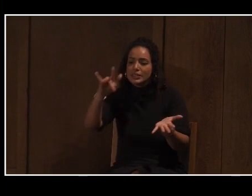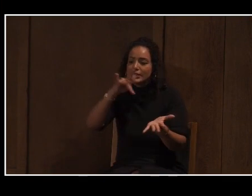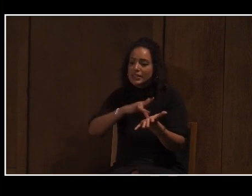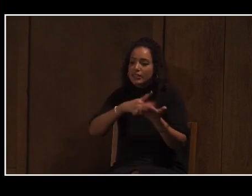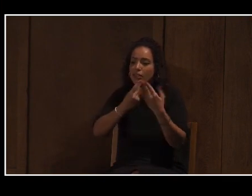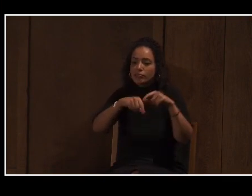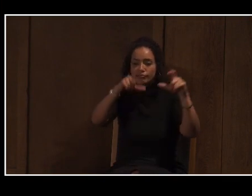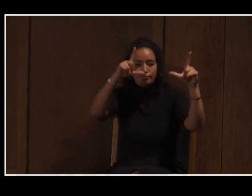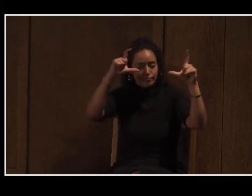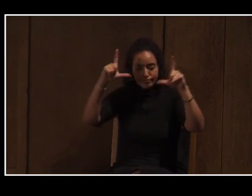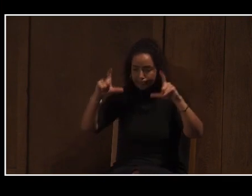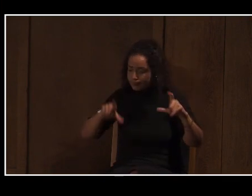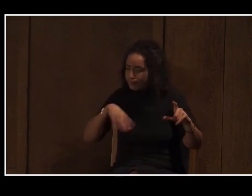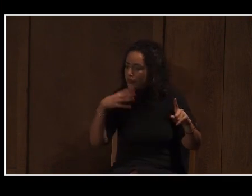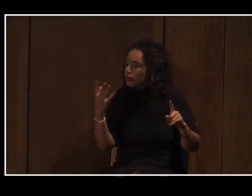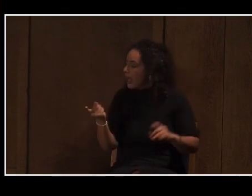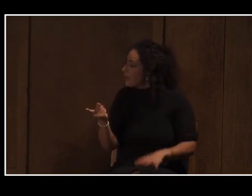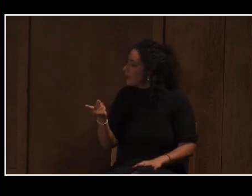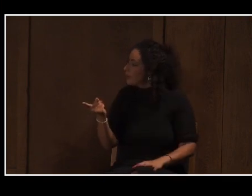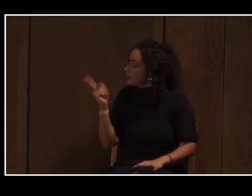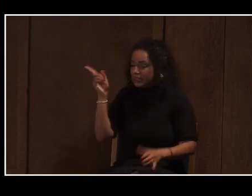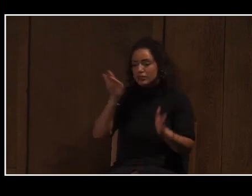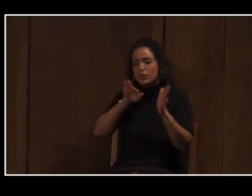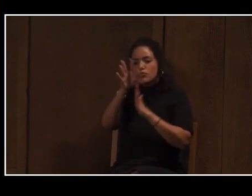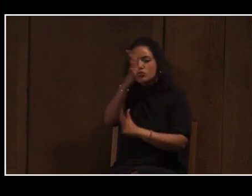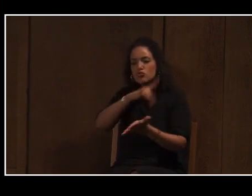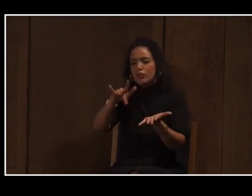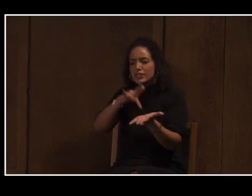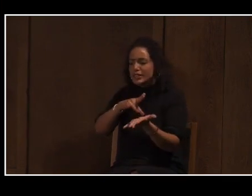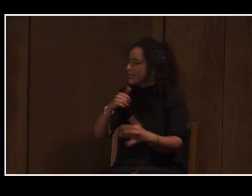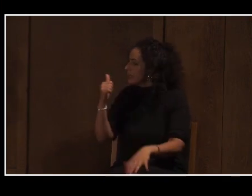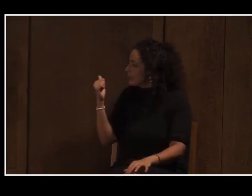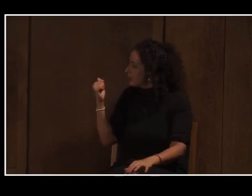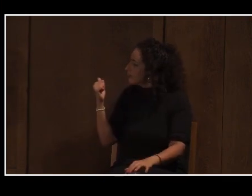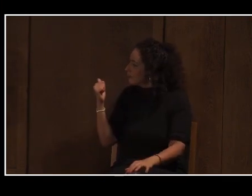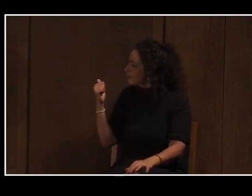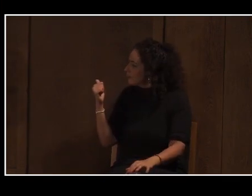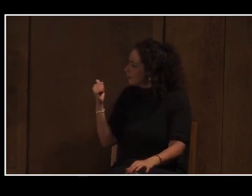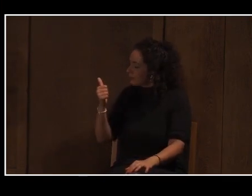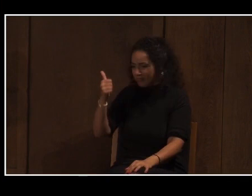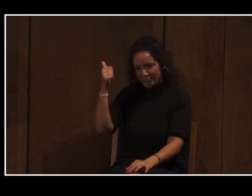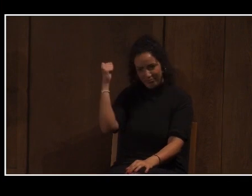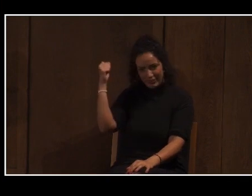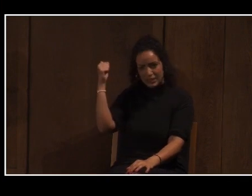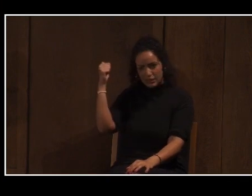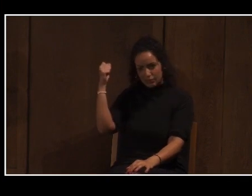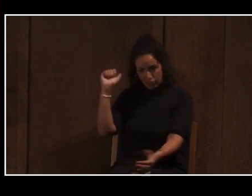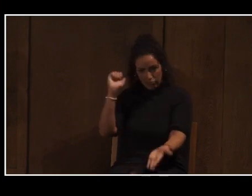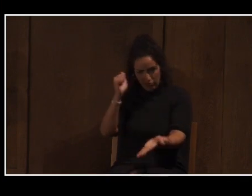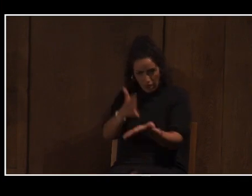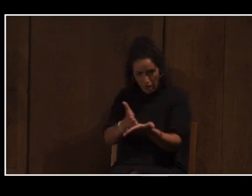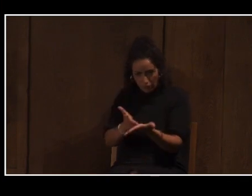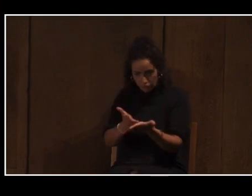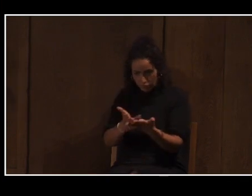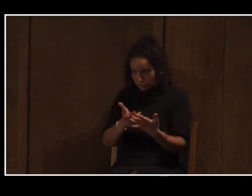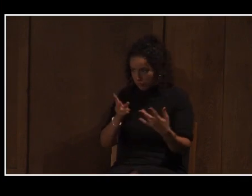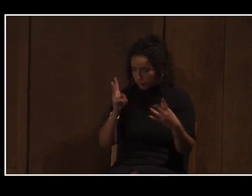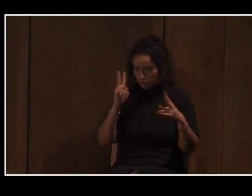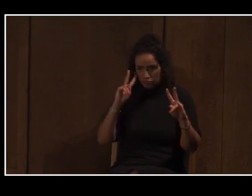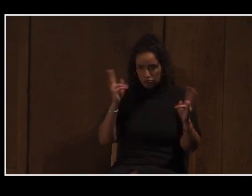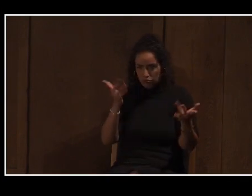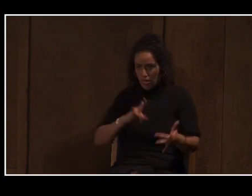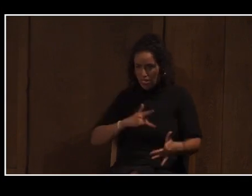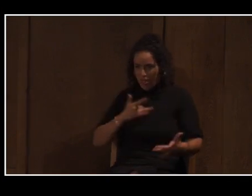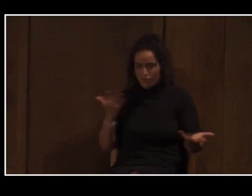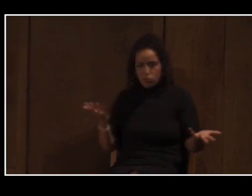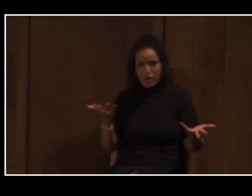10 pages in. If you say future of cities, is that really the future of cities that we're envisioning, and that they look nothing like the life and the